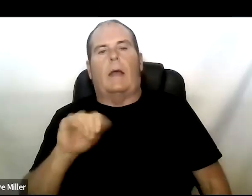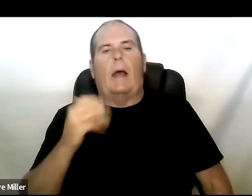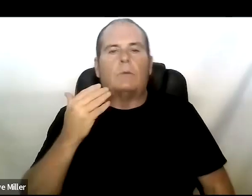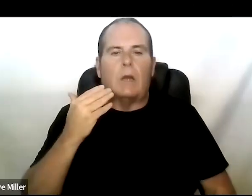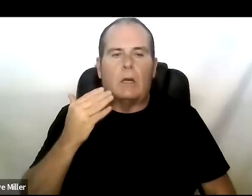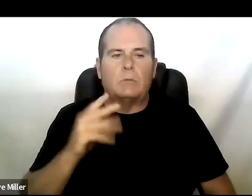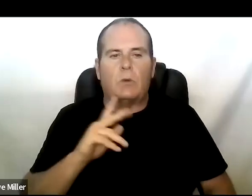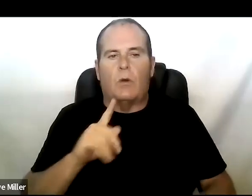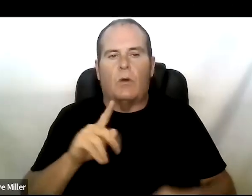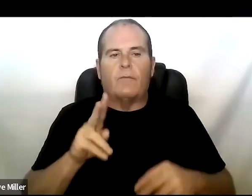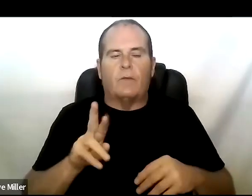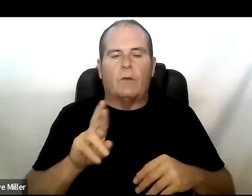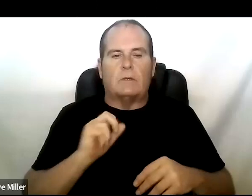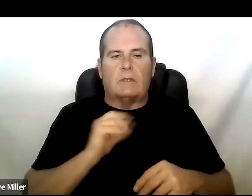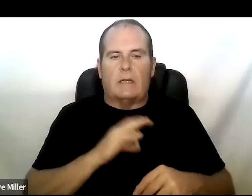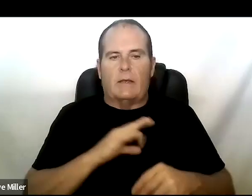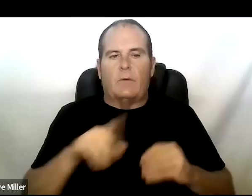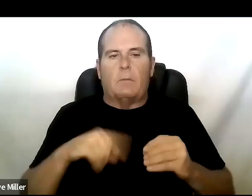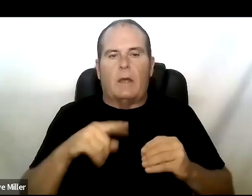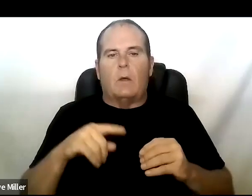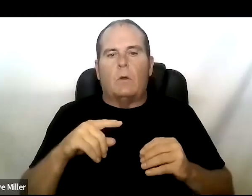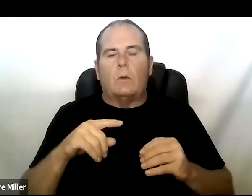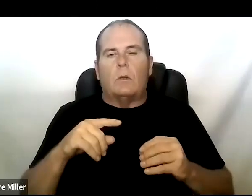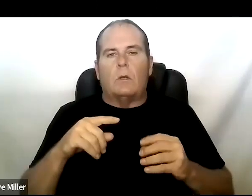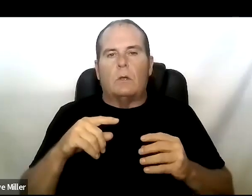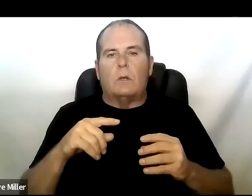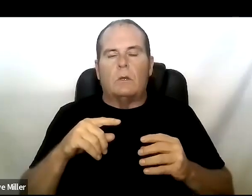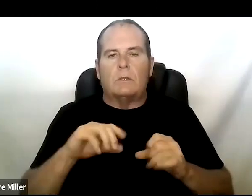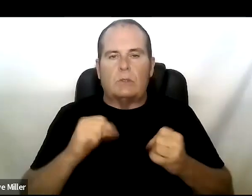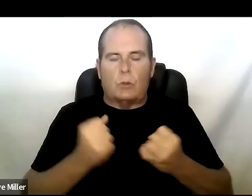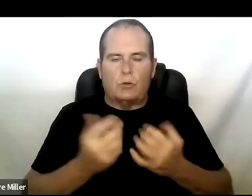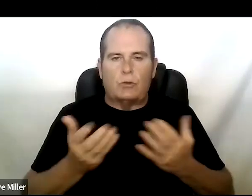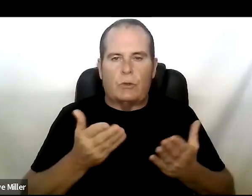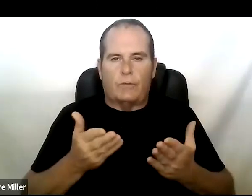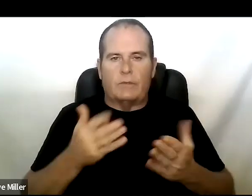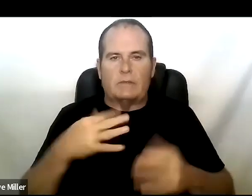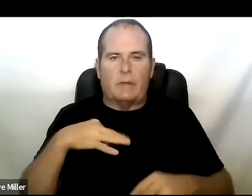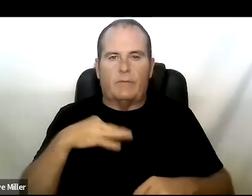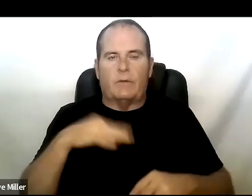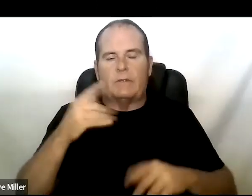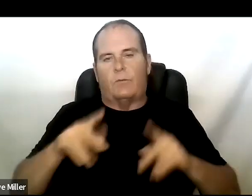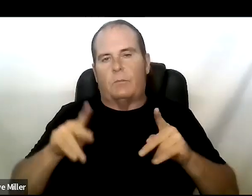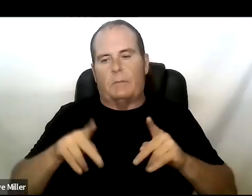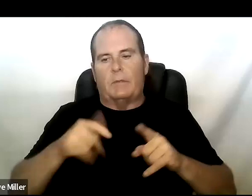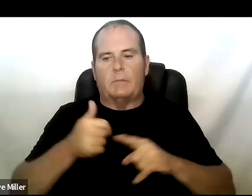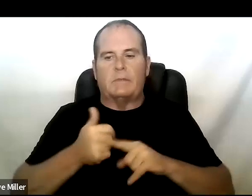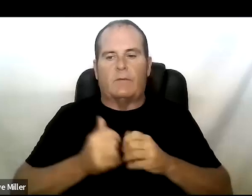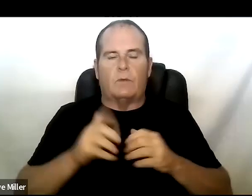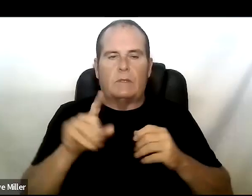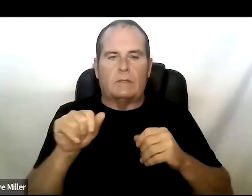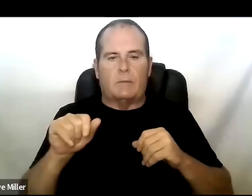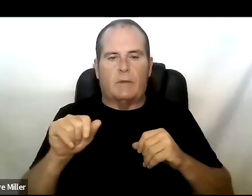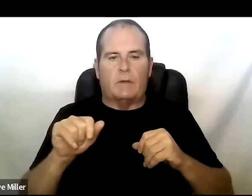knowledgeable are VR staff about social service benefits for people with